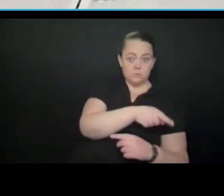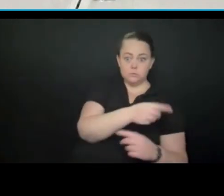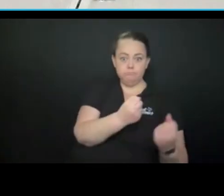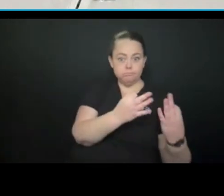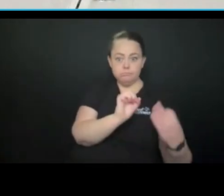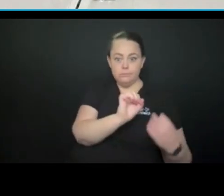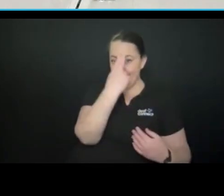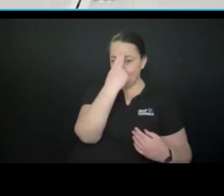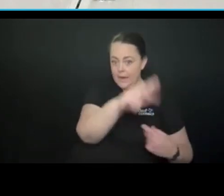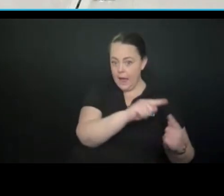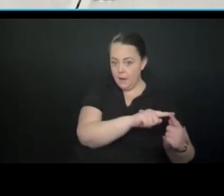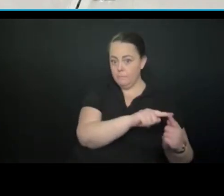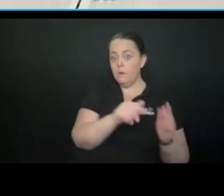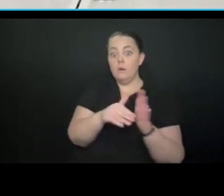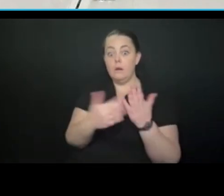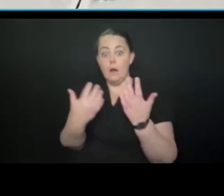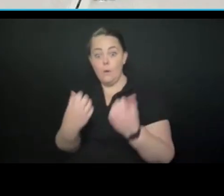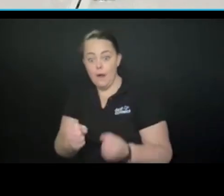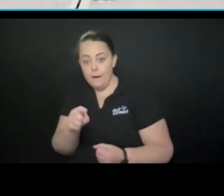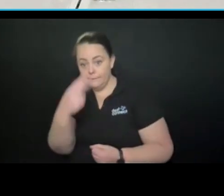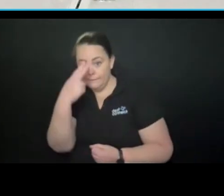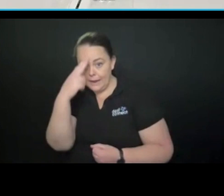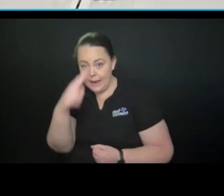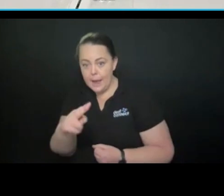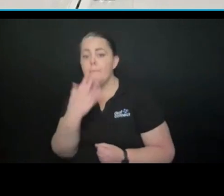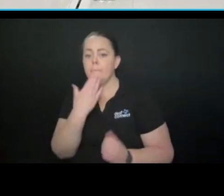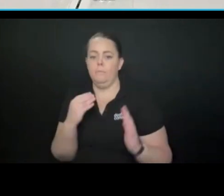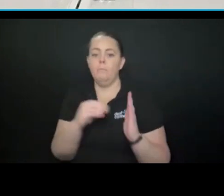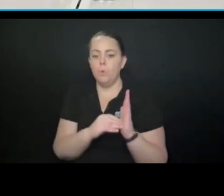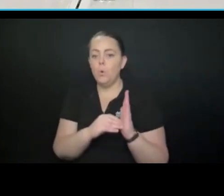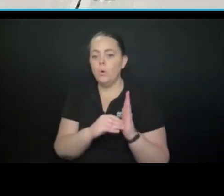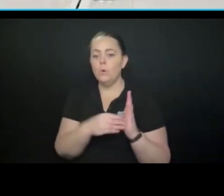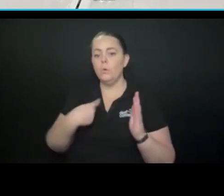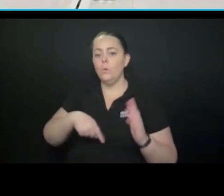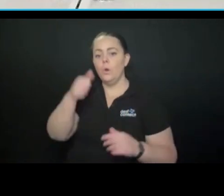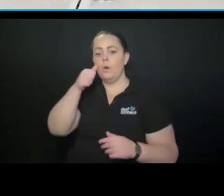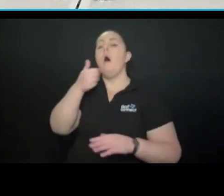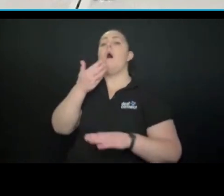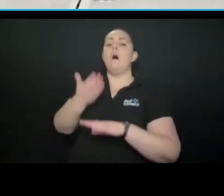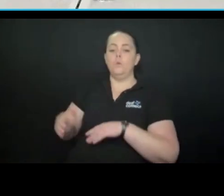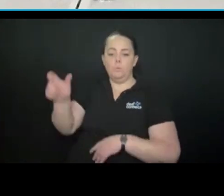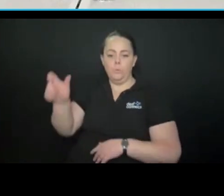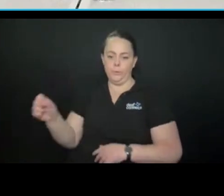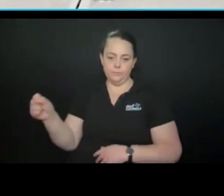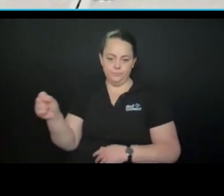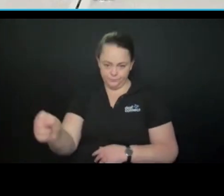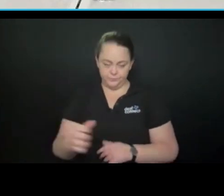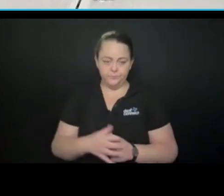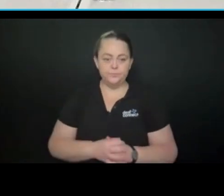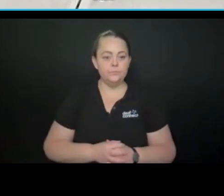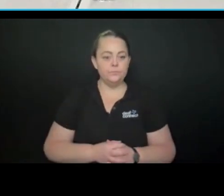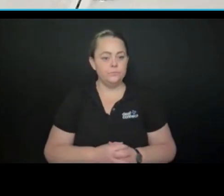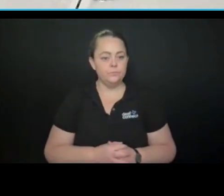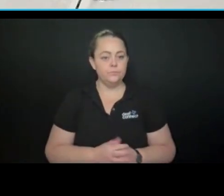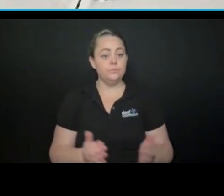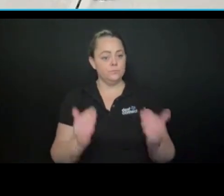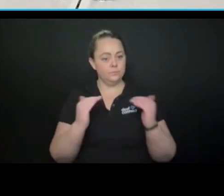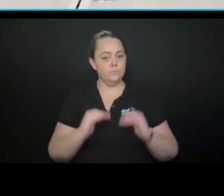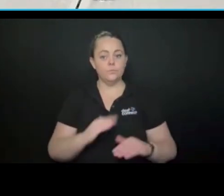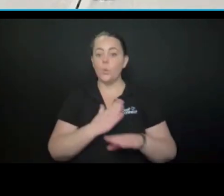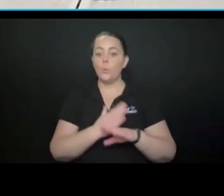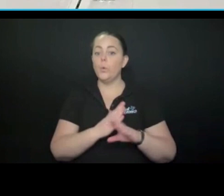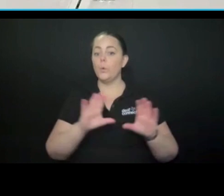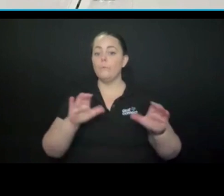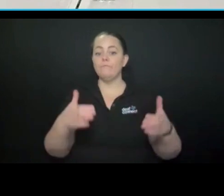Emma. Thanks, Josh. So the next measure is the workforce measure, so the